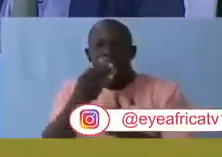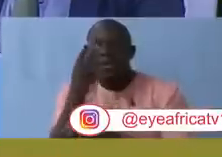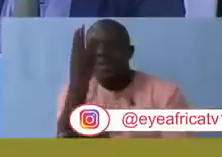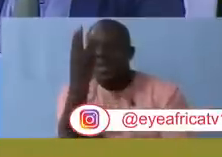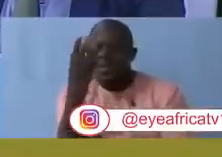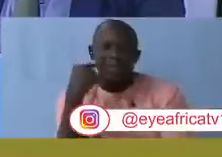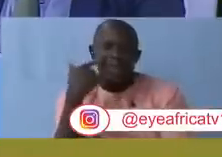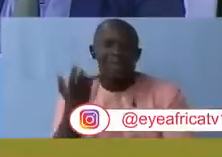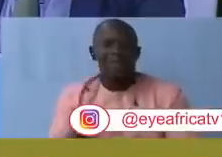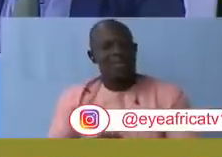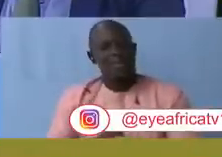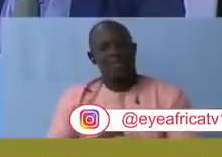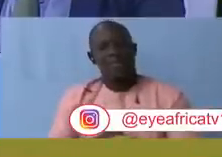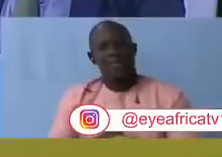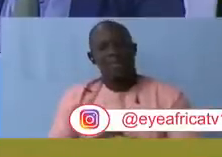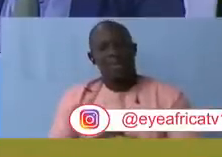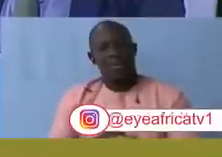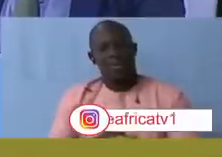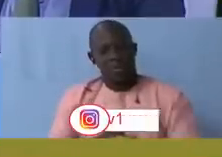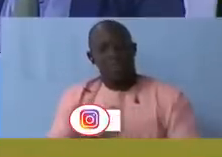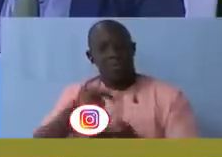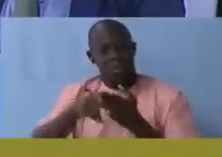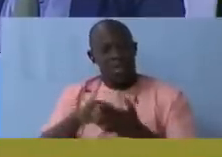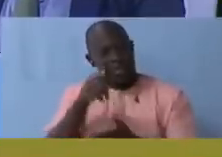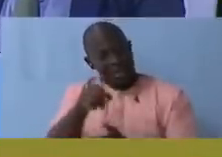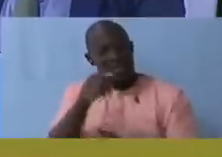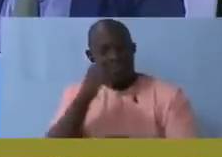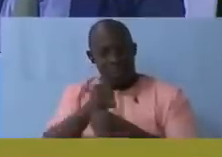it clarifies what was his reaction then.